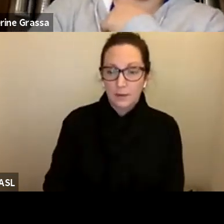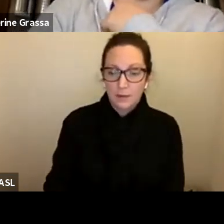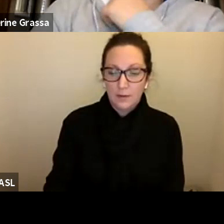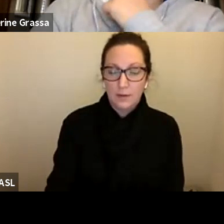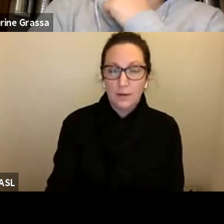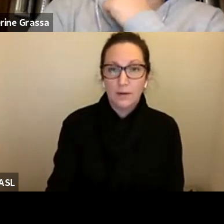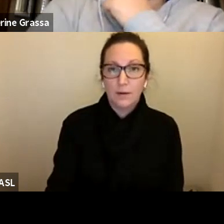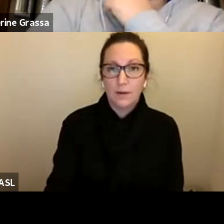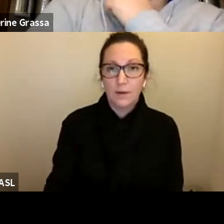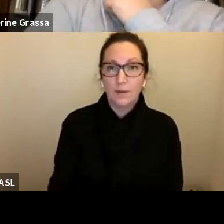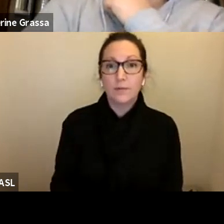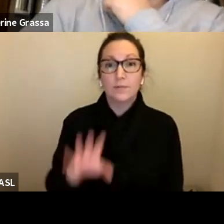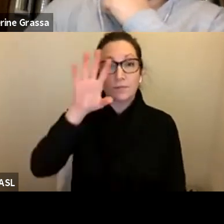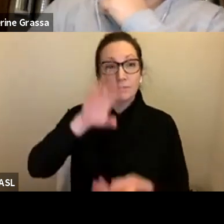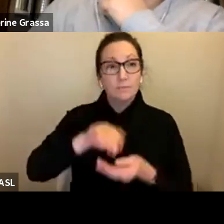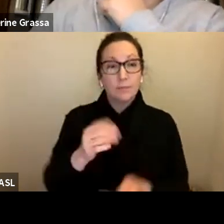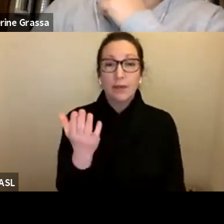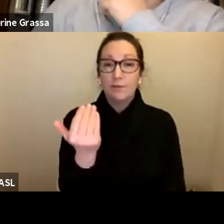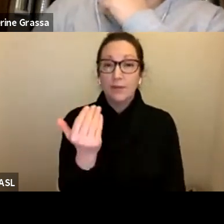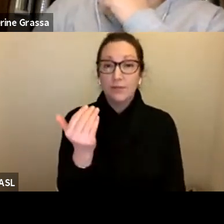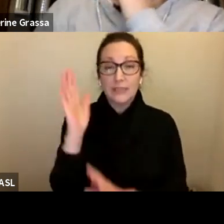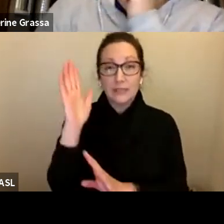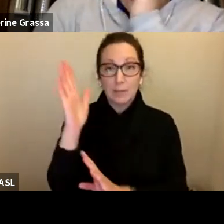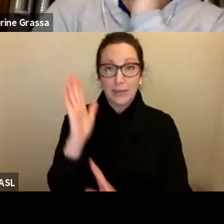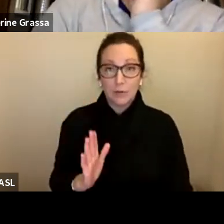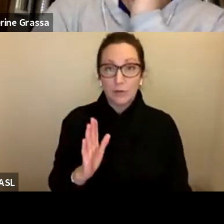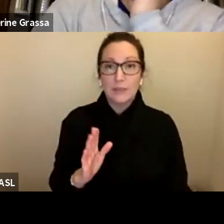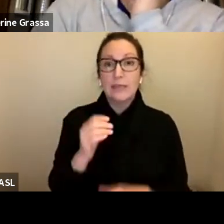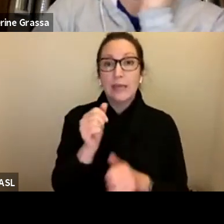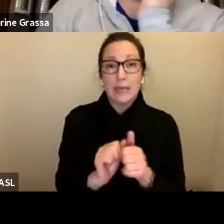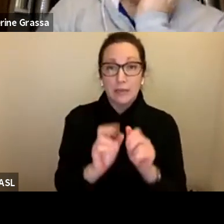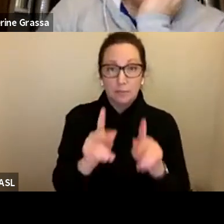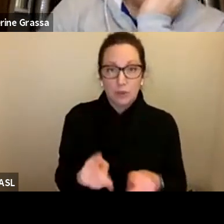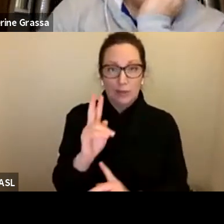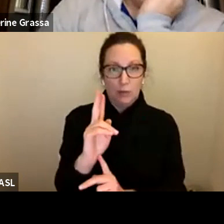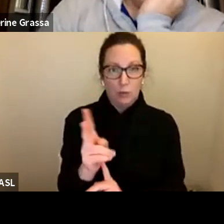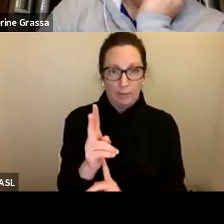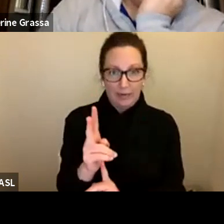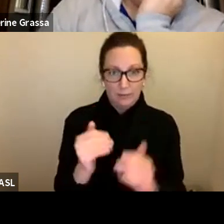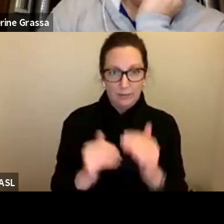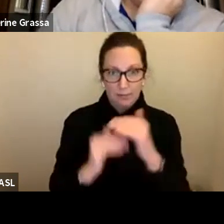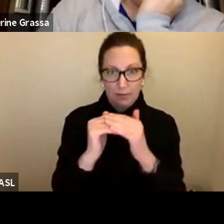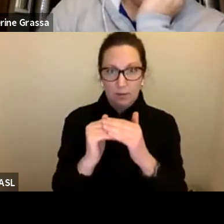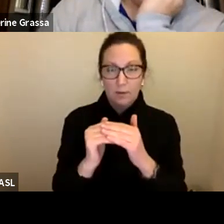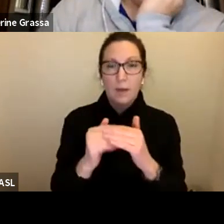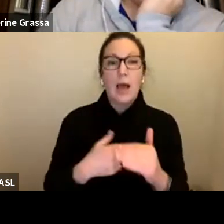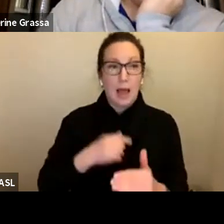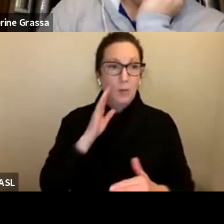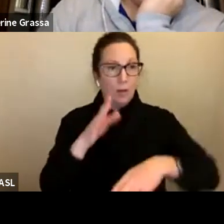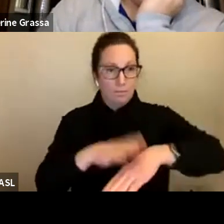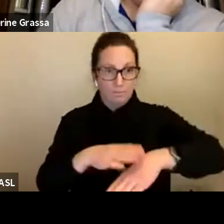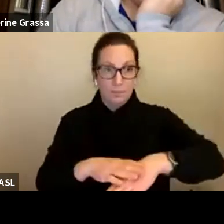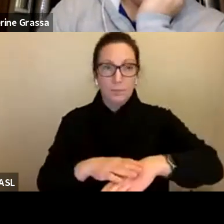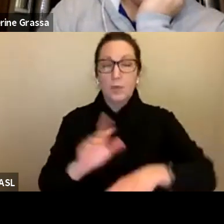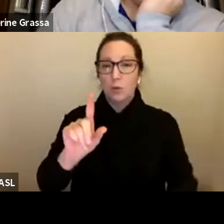We have 15 speakers this evening, and each speaker will have 2 minutes per person. I will let you know when you have 20 seconds